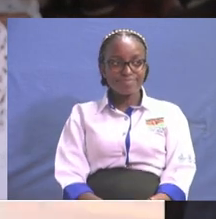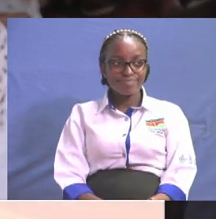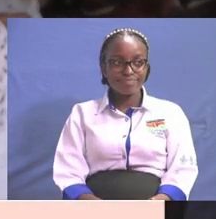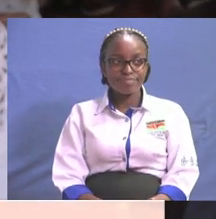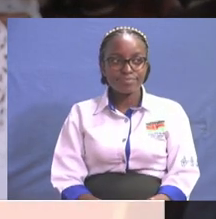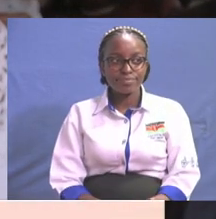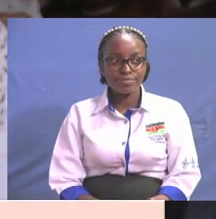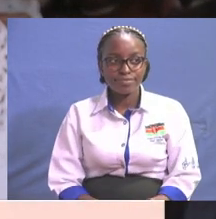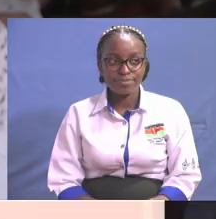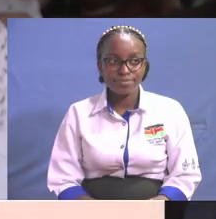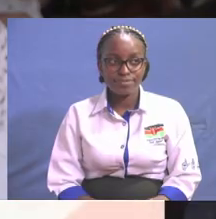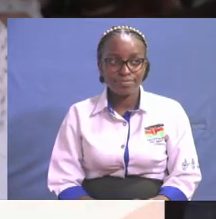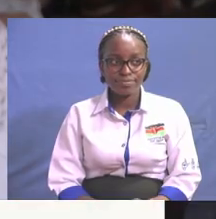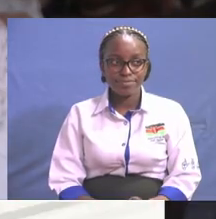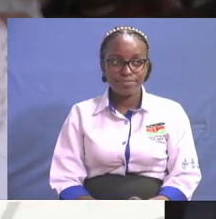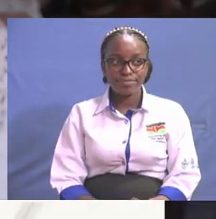and I have no doubt in my mind that